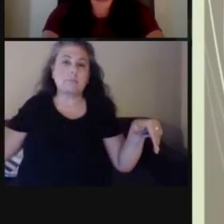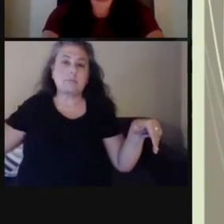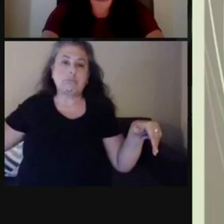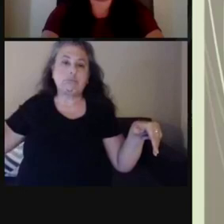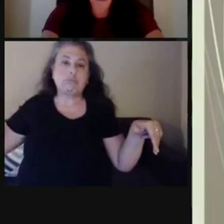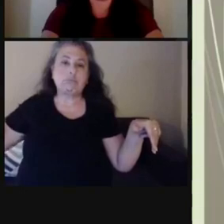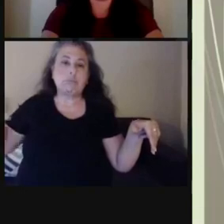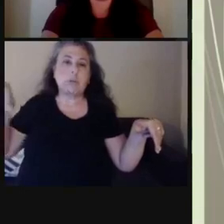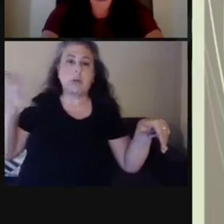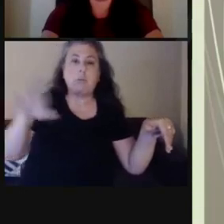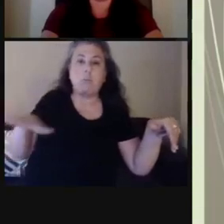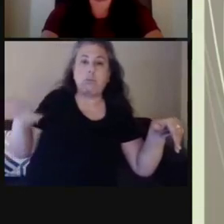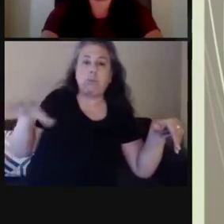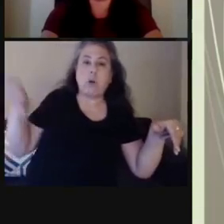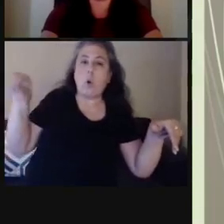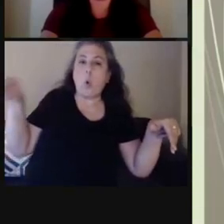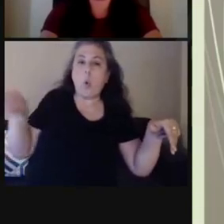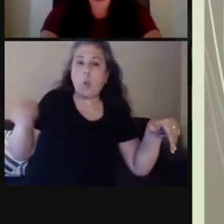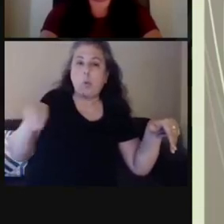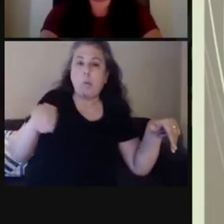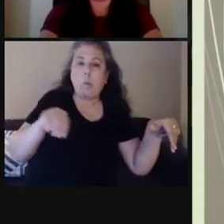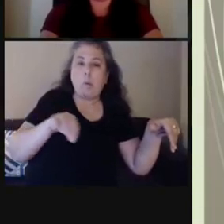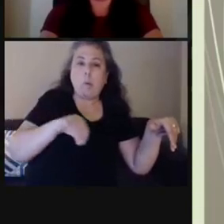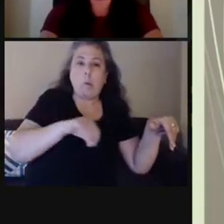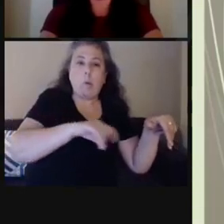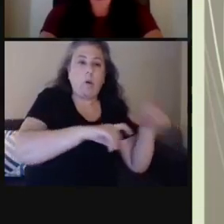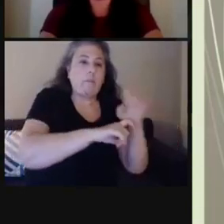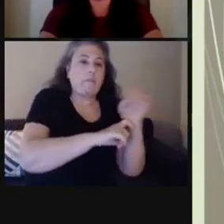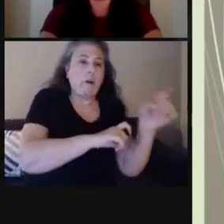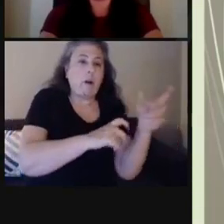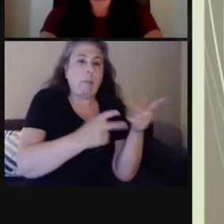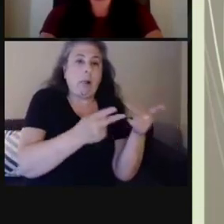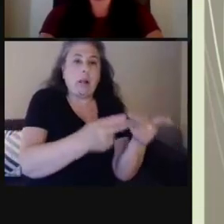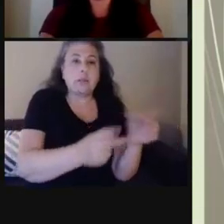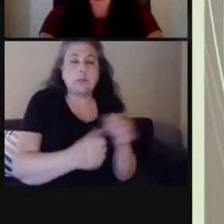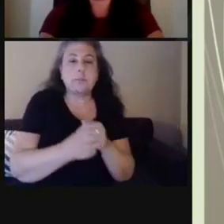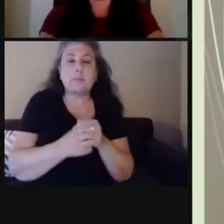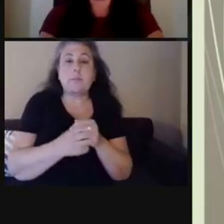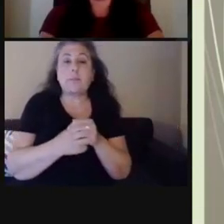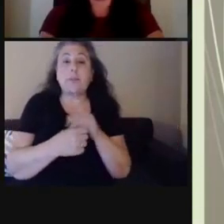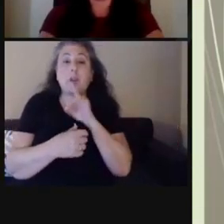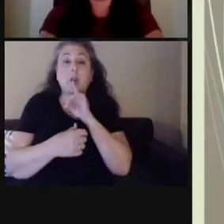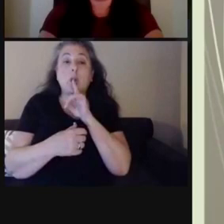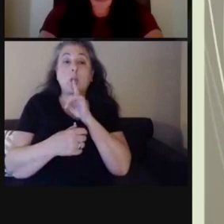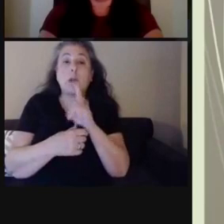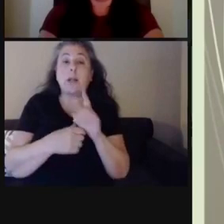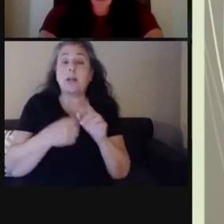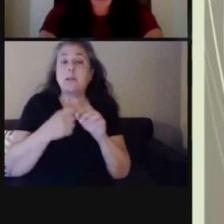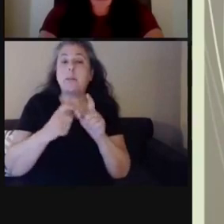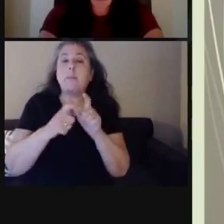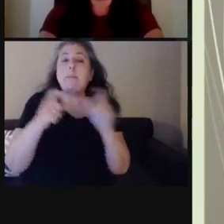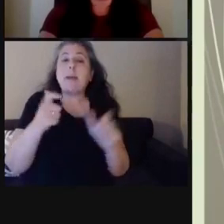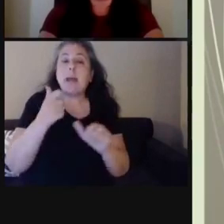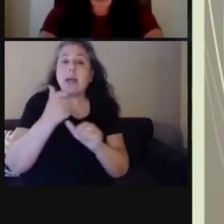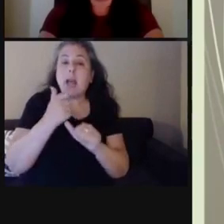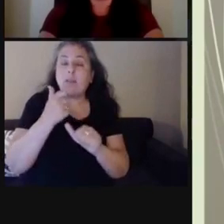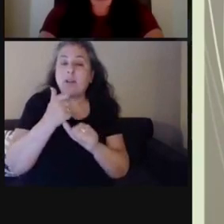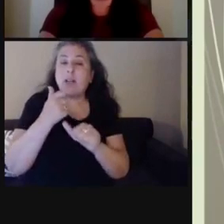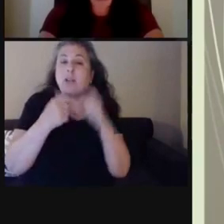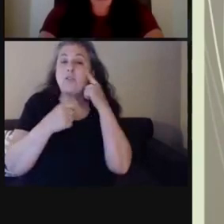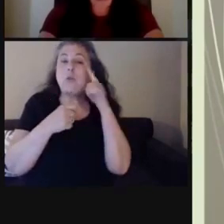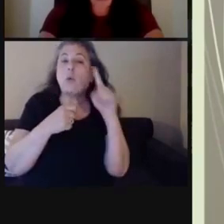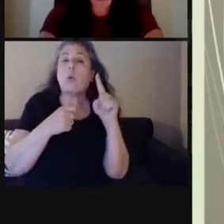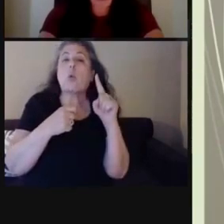their homeland to another place. And so I'm a really big advocate for learning